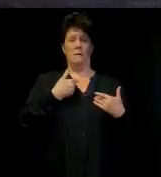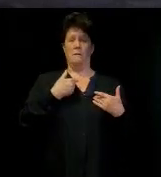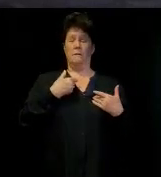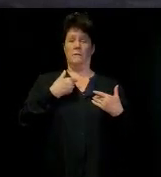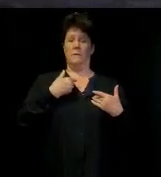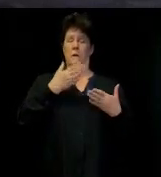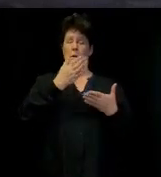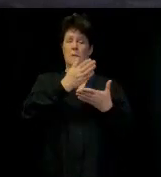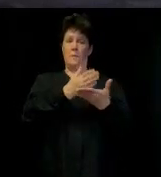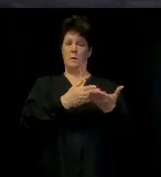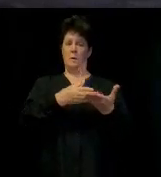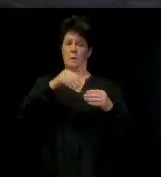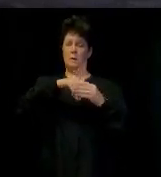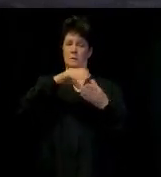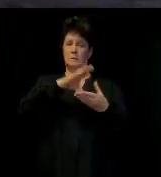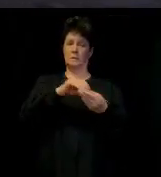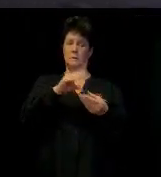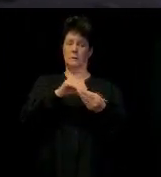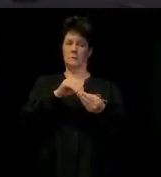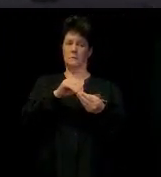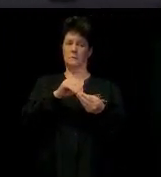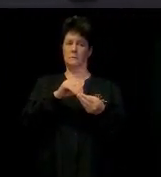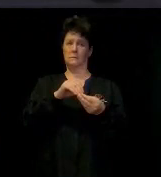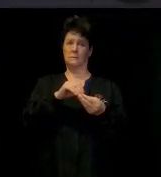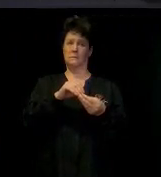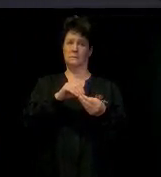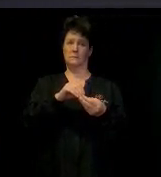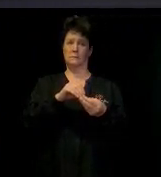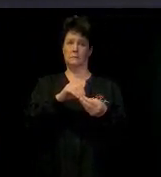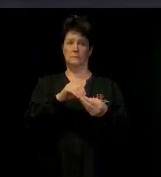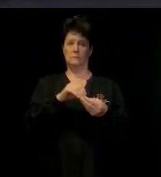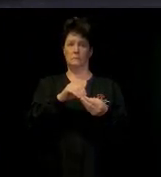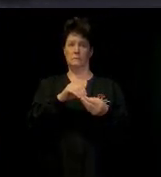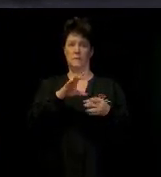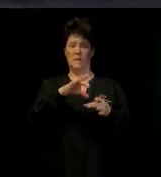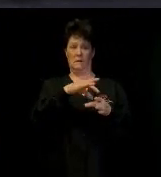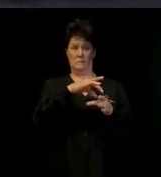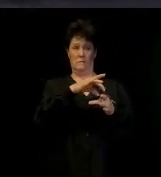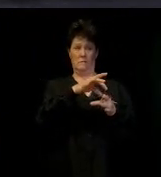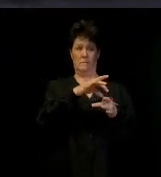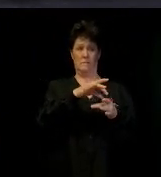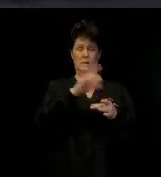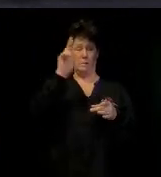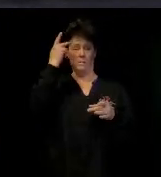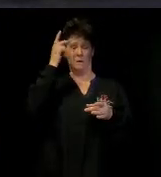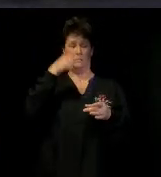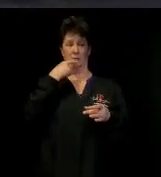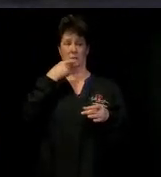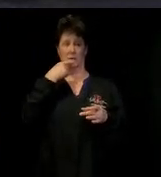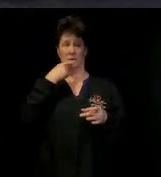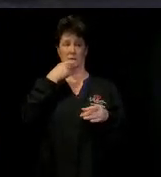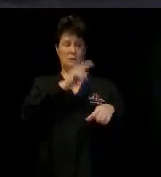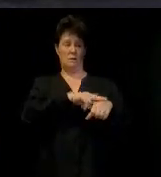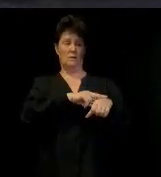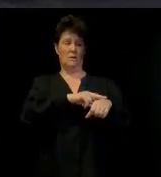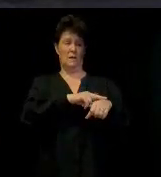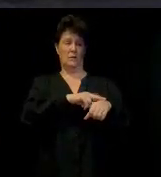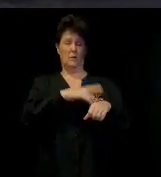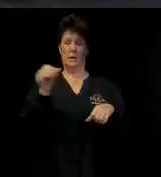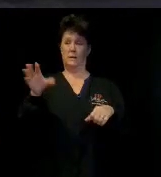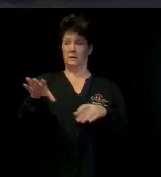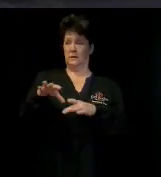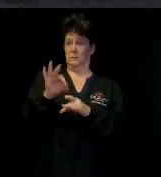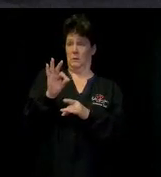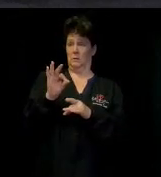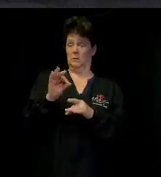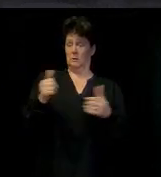are we going with this? Well, it's deeper. It's going to make sense. And so there's a spiritual, right? Pastor Paul said earlier, there's a natural realm and a spiritual realm.